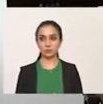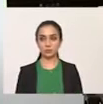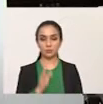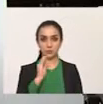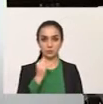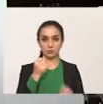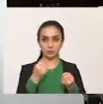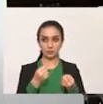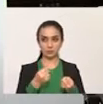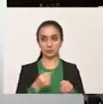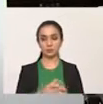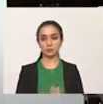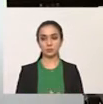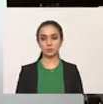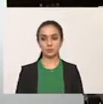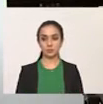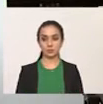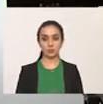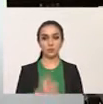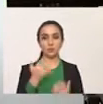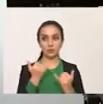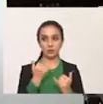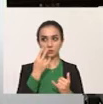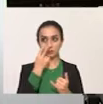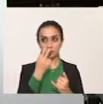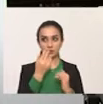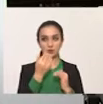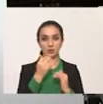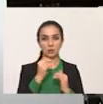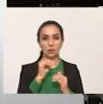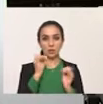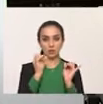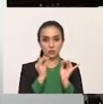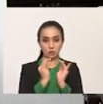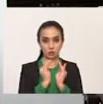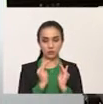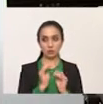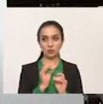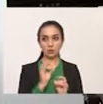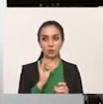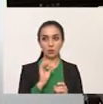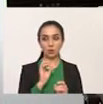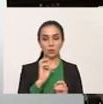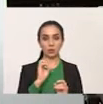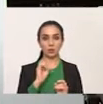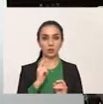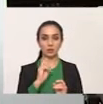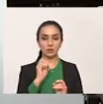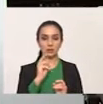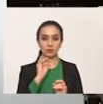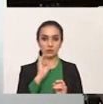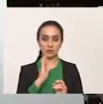uni mahkamlaymiz. Ana endi oldin kichik obyektiv orqali,